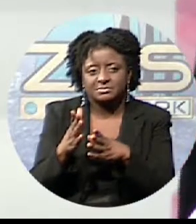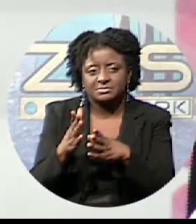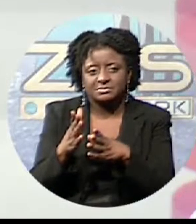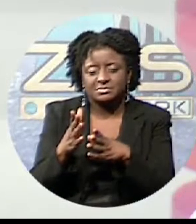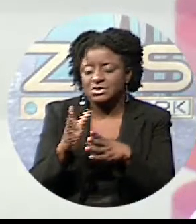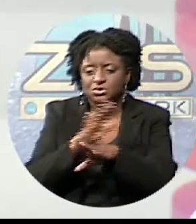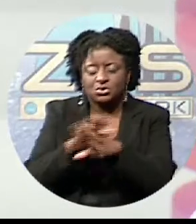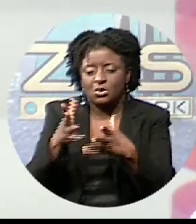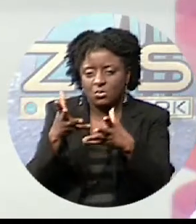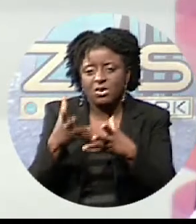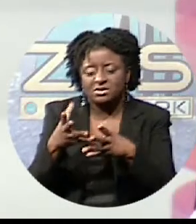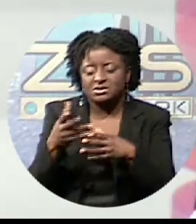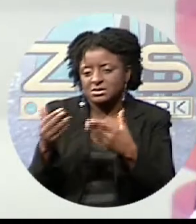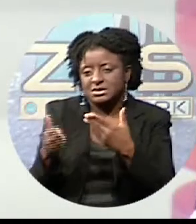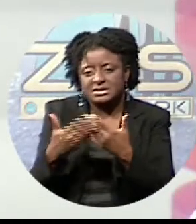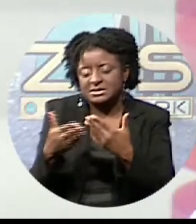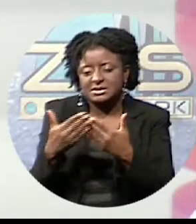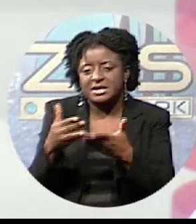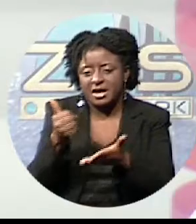ventures anymore.